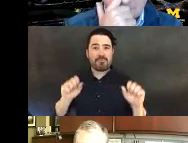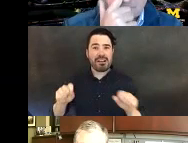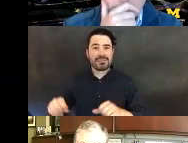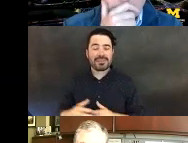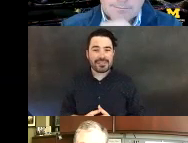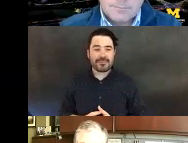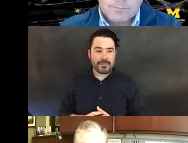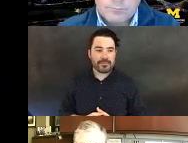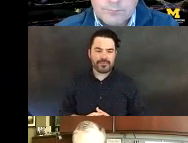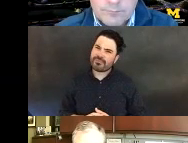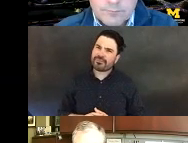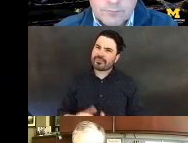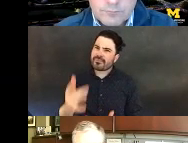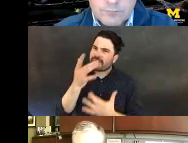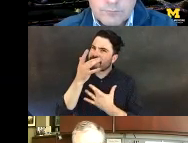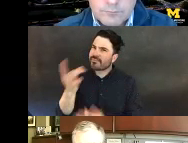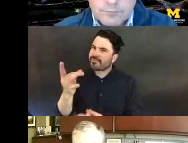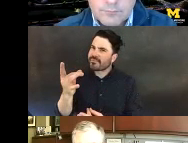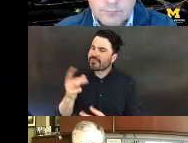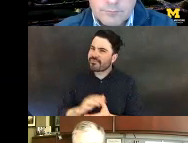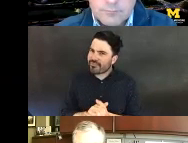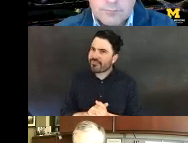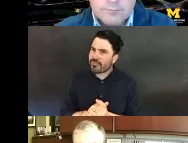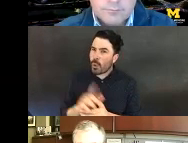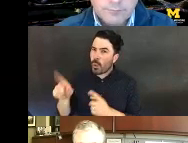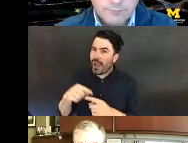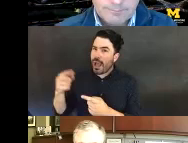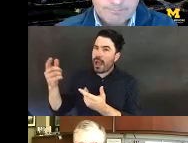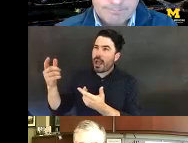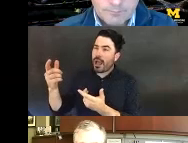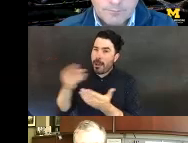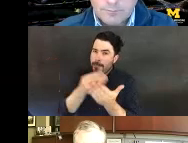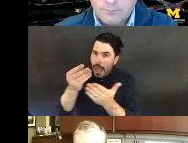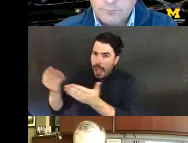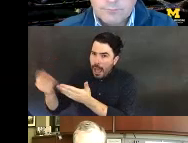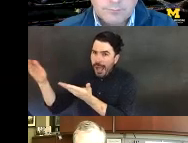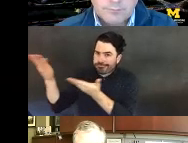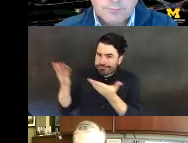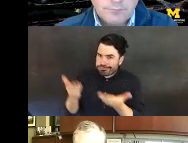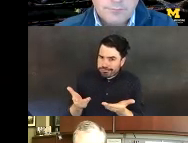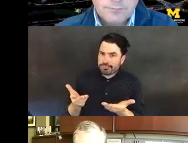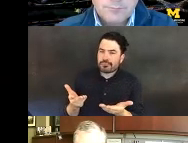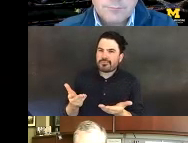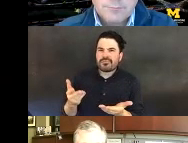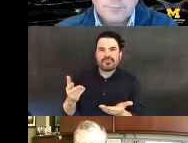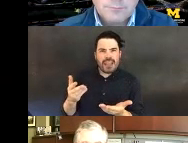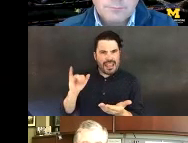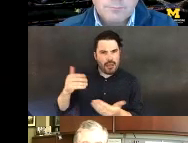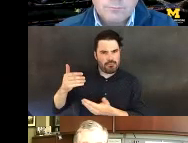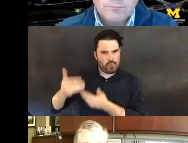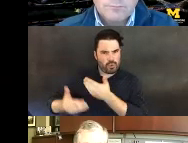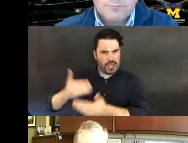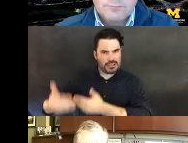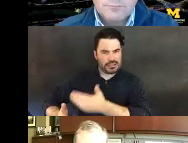interesting things that happens in the supply chain is what we order is not necessarily what